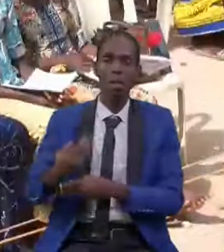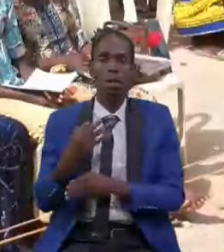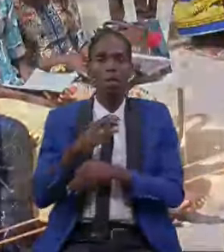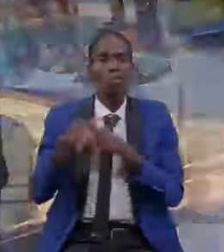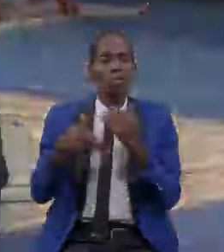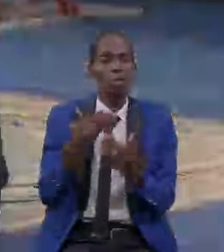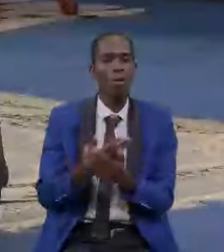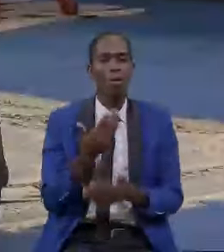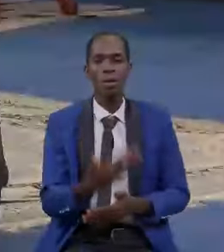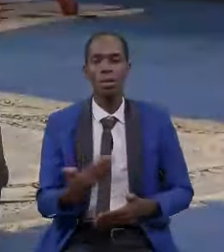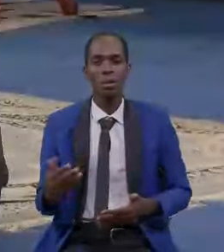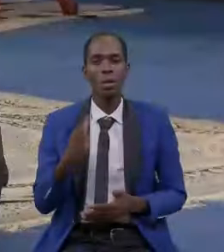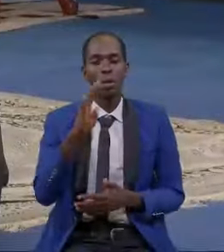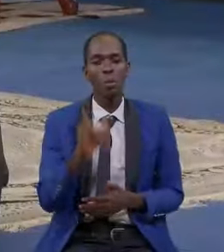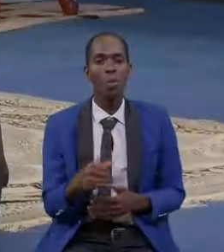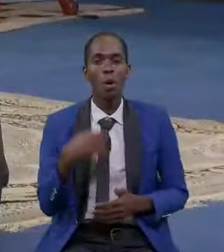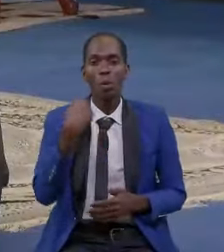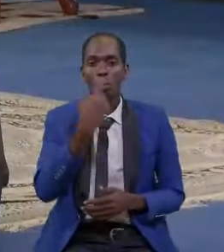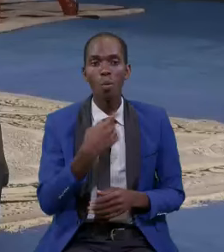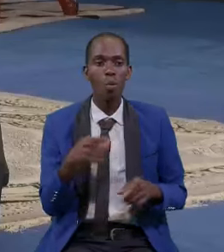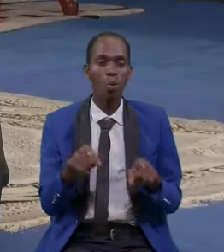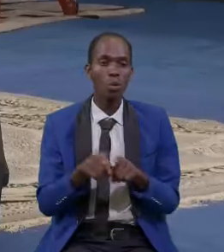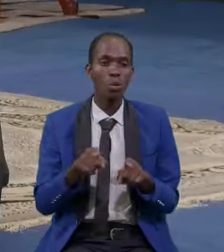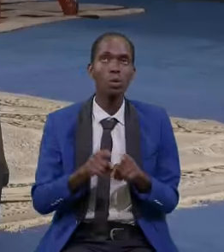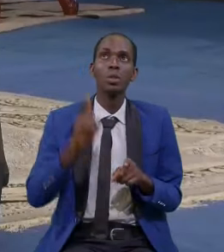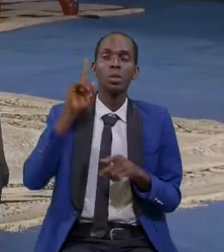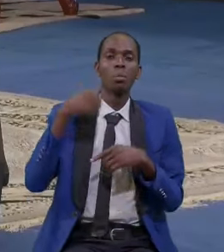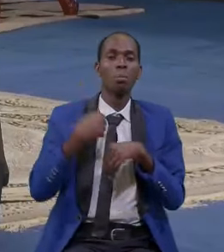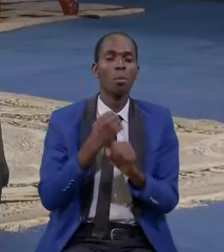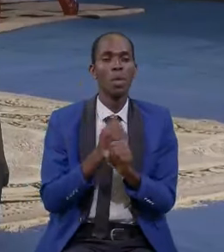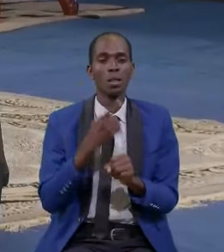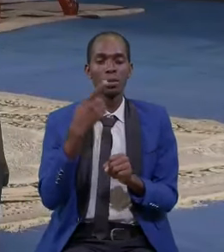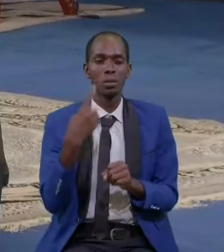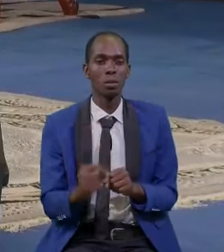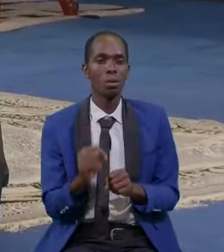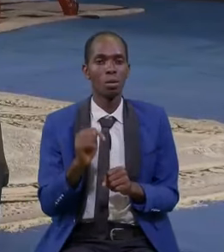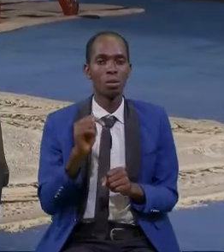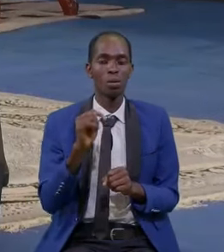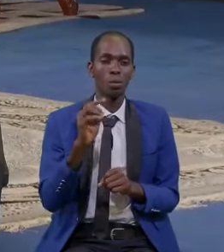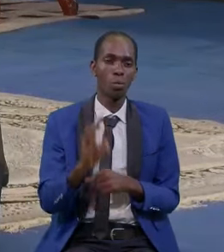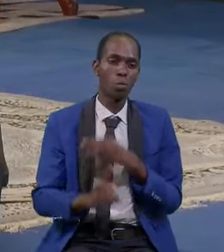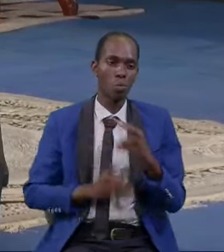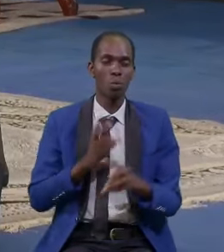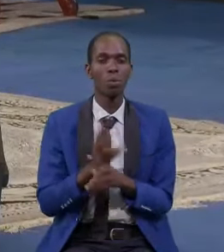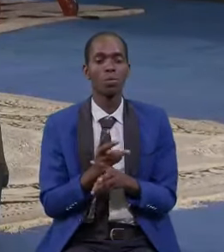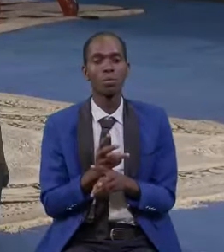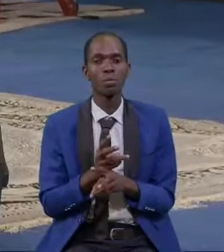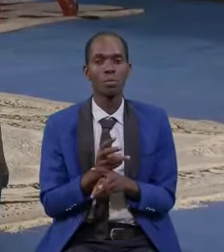whom also he made the worlds. Look at verse 3. In verse 3, it says,